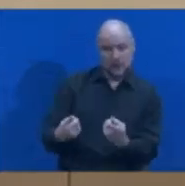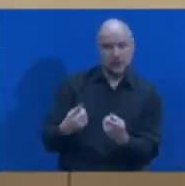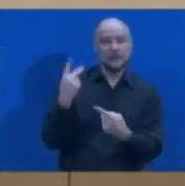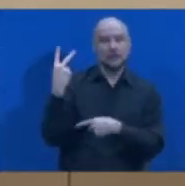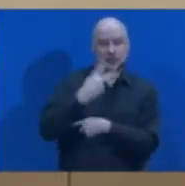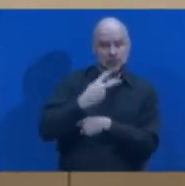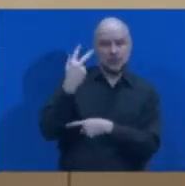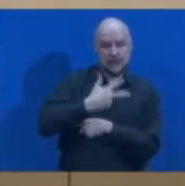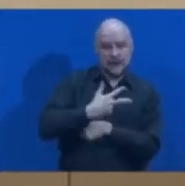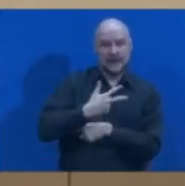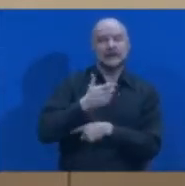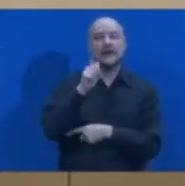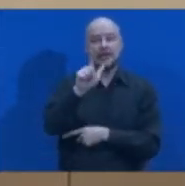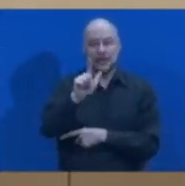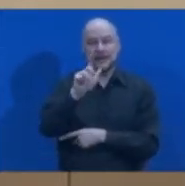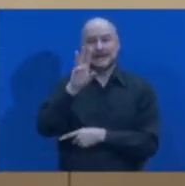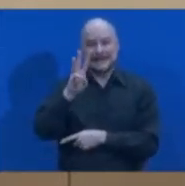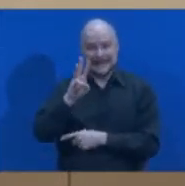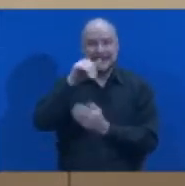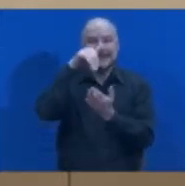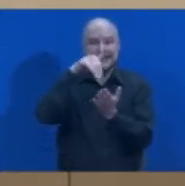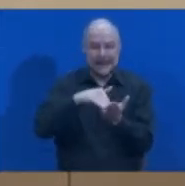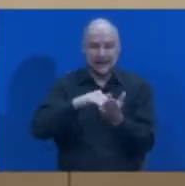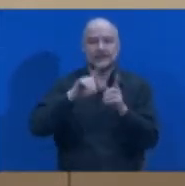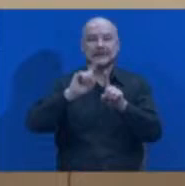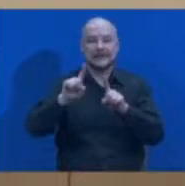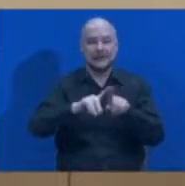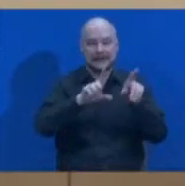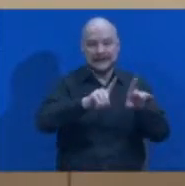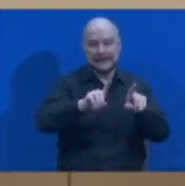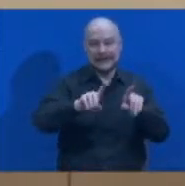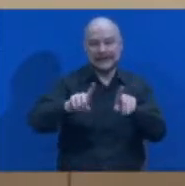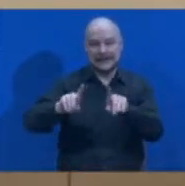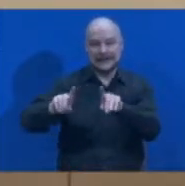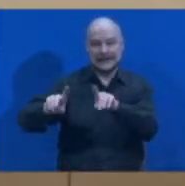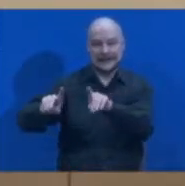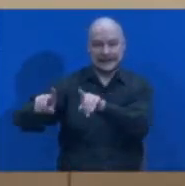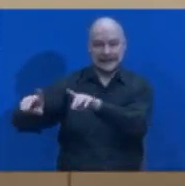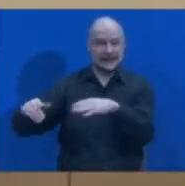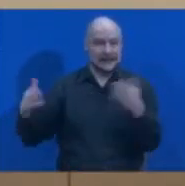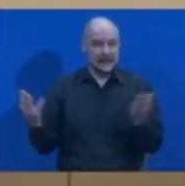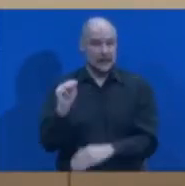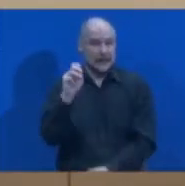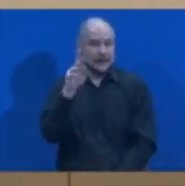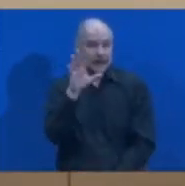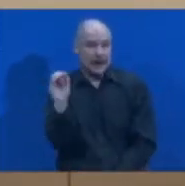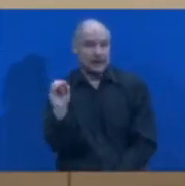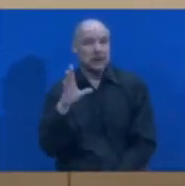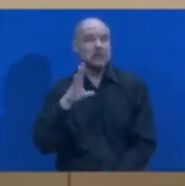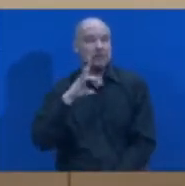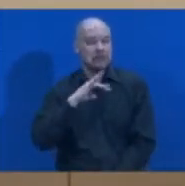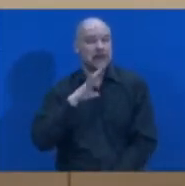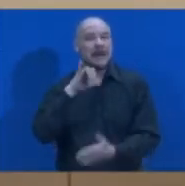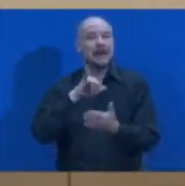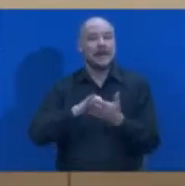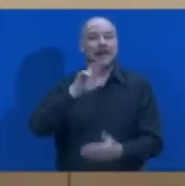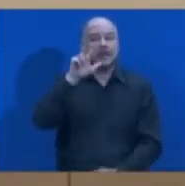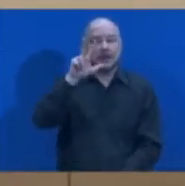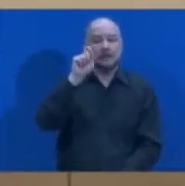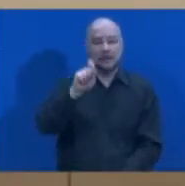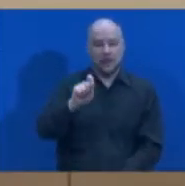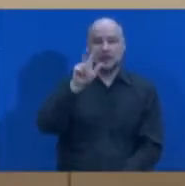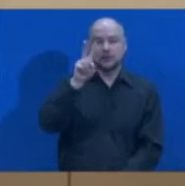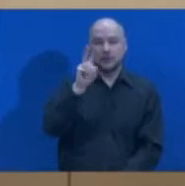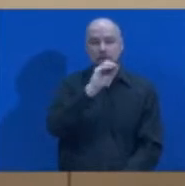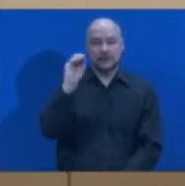36,000 COVID-19 tests have been conducted by our healthcare systems alone in Mecklenburg County. That is 3.2%